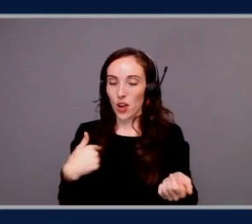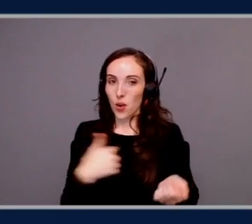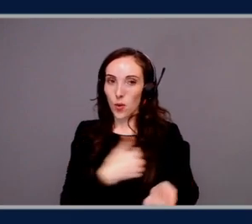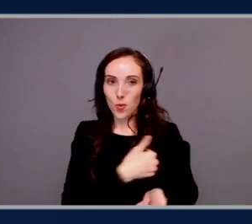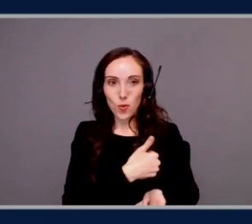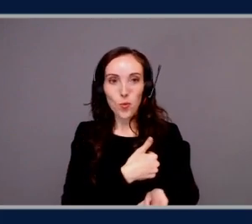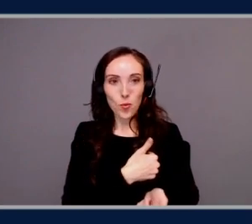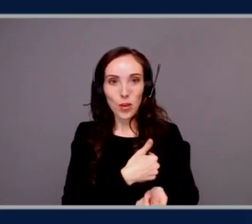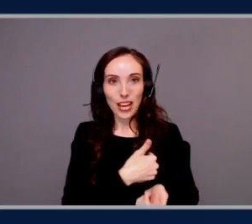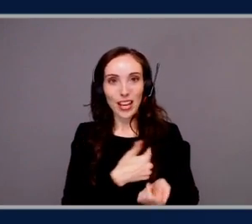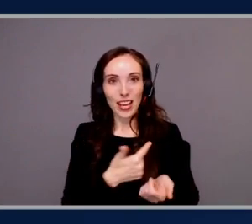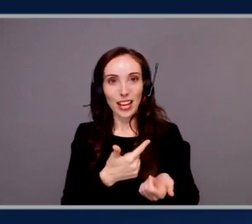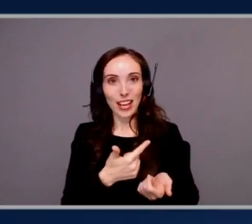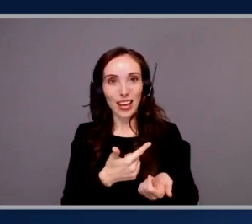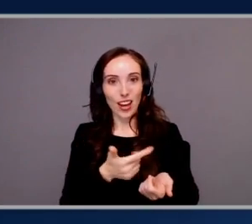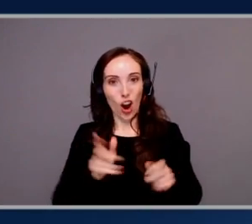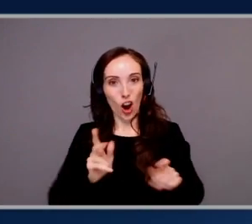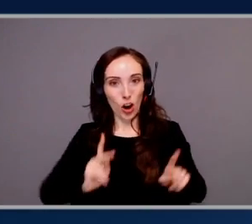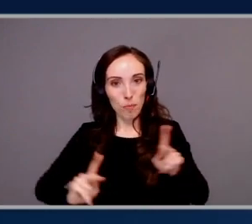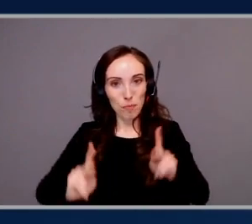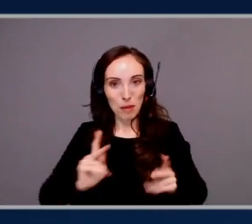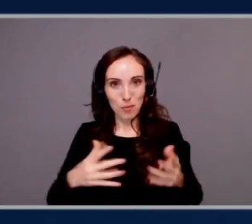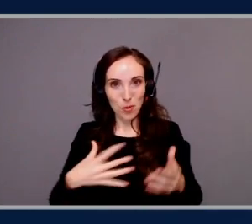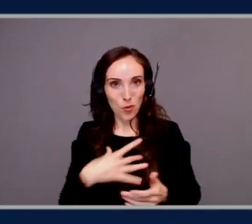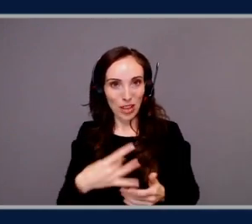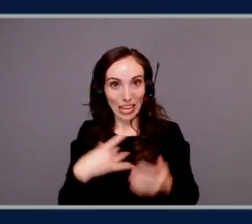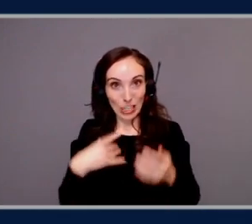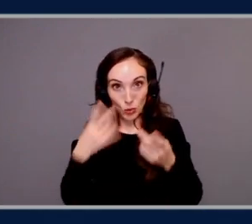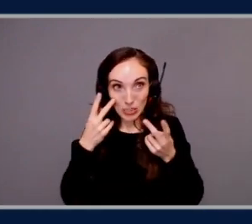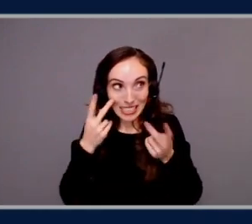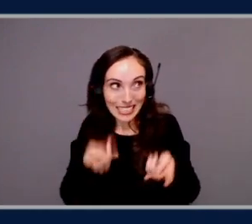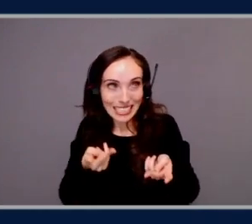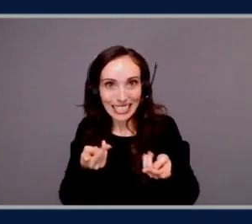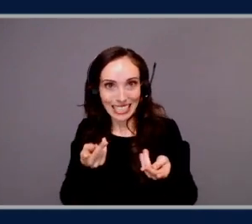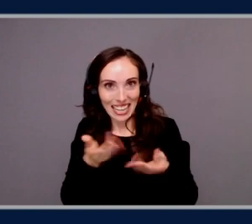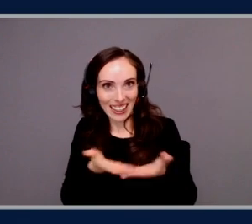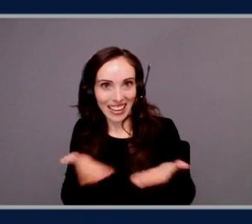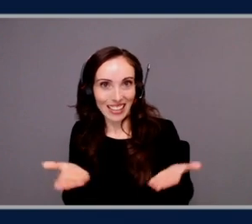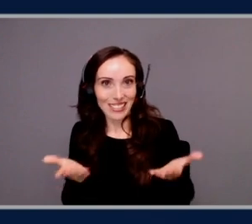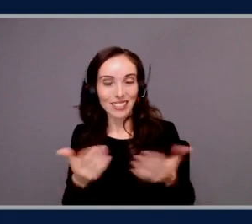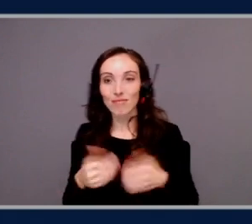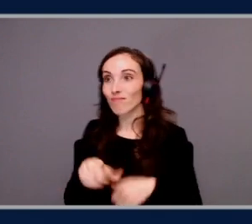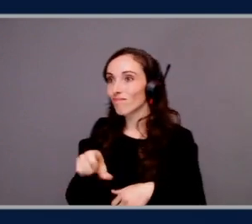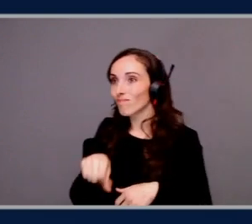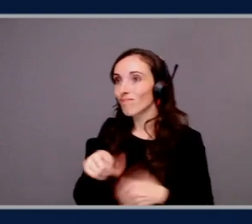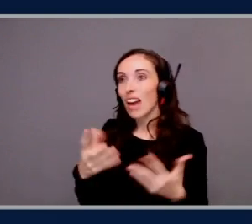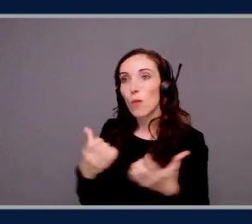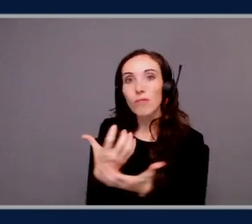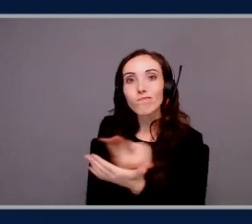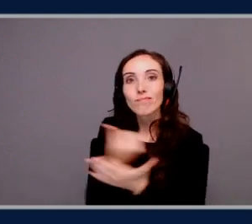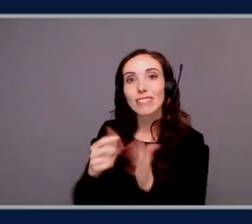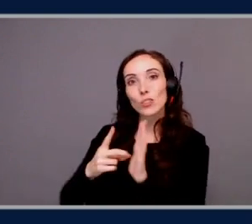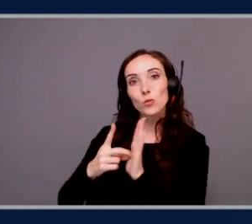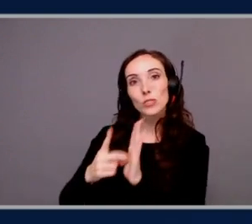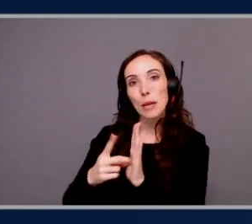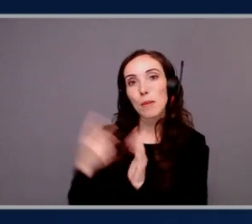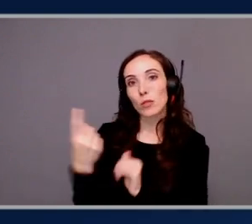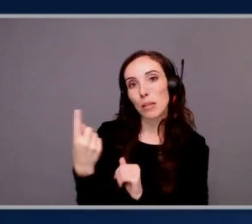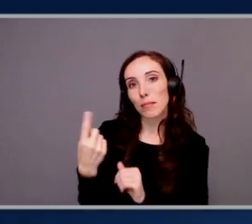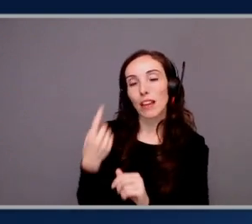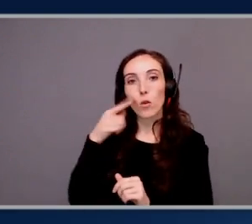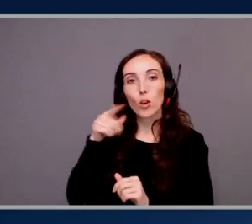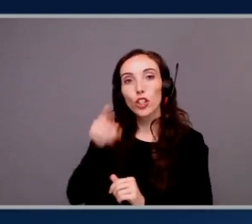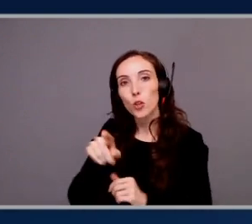we're a people that like to see these. Yes. Yeah, absolutely. So I'd like to demo something for you that is actually at the other end of Rufus. Okay.